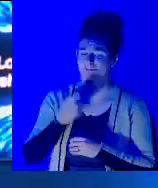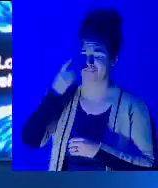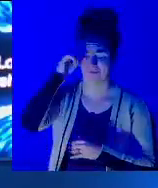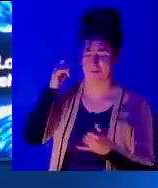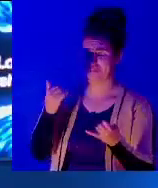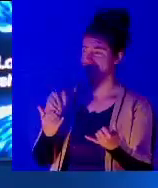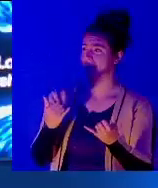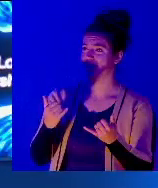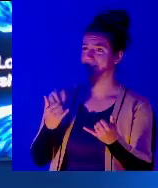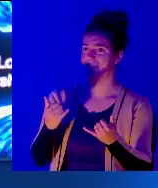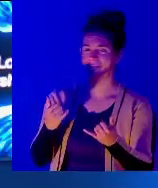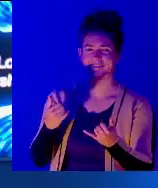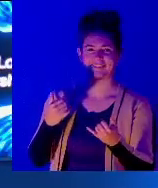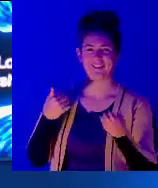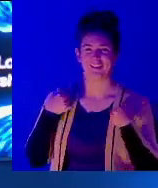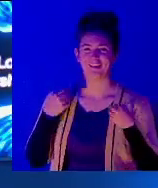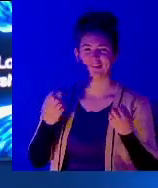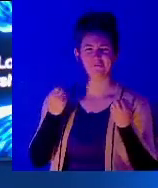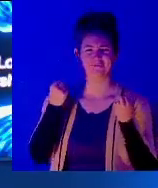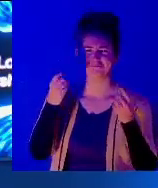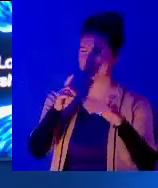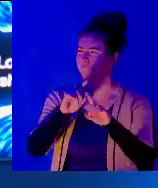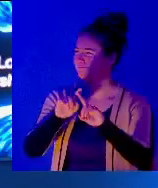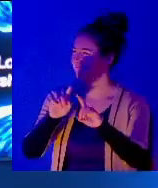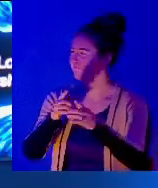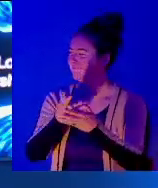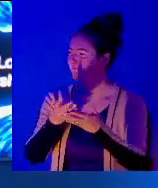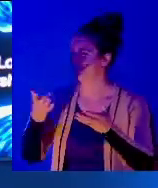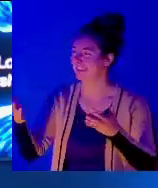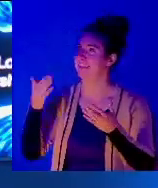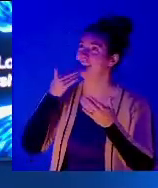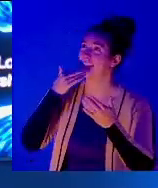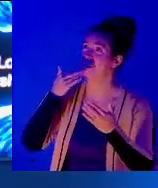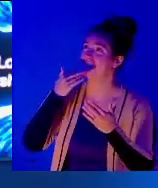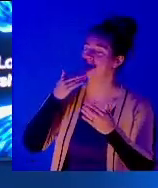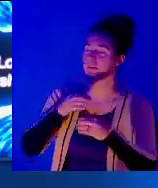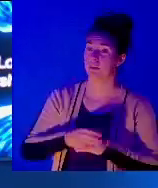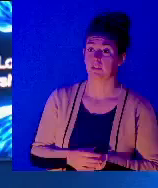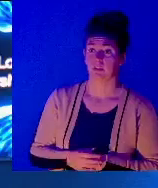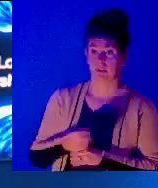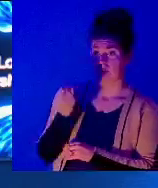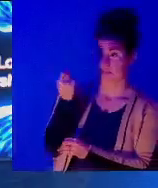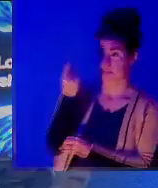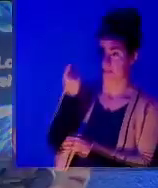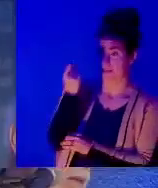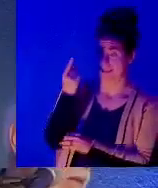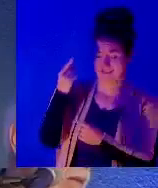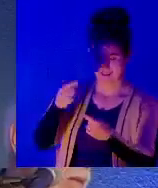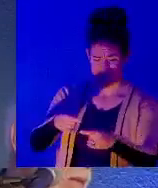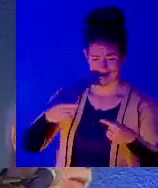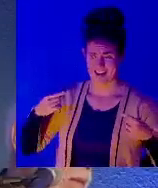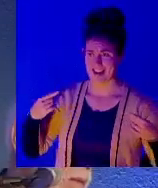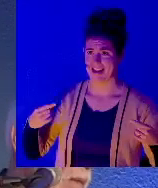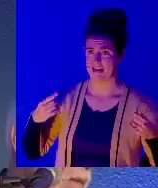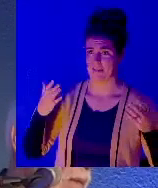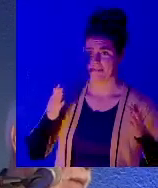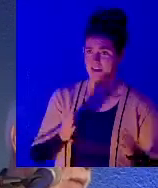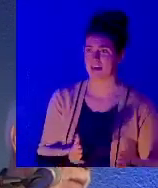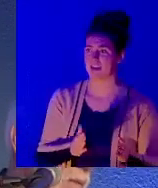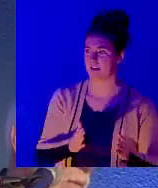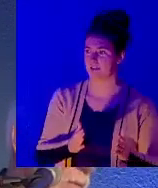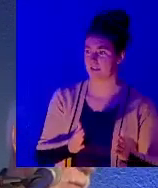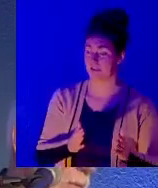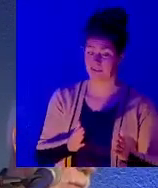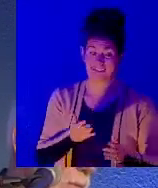so much to be thankful for, and yet the enemy's going to always be right there to remind us how little we